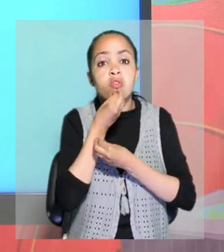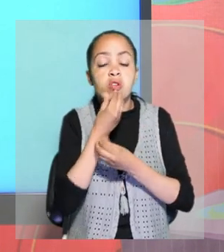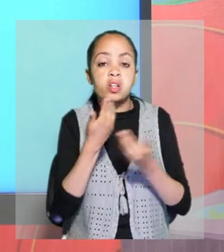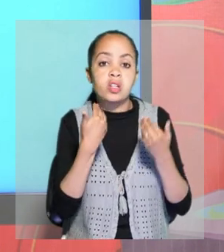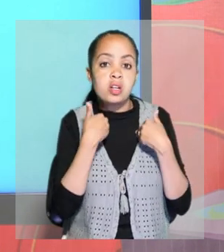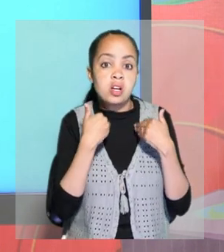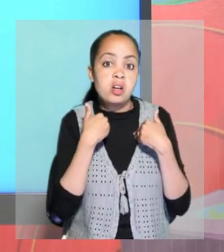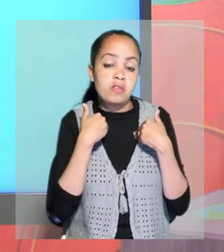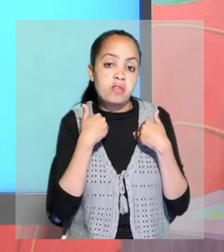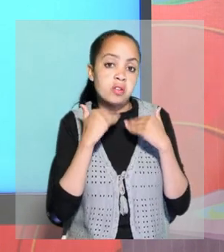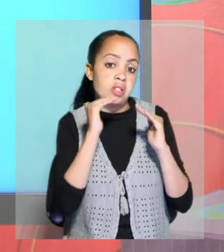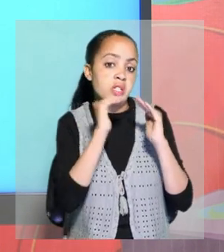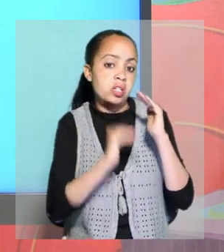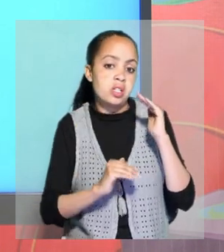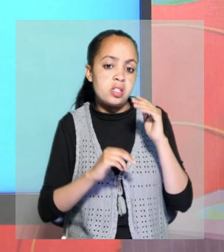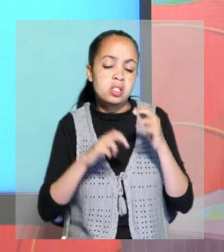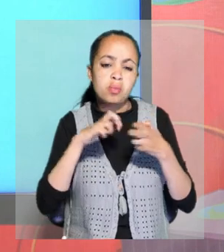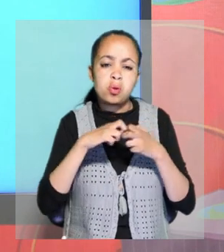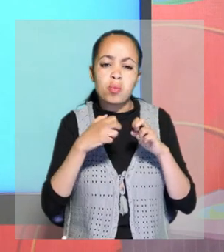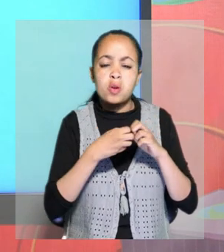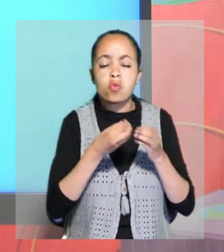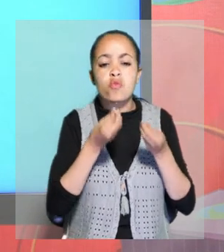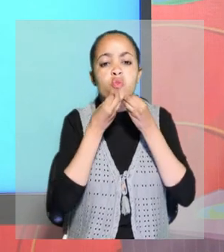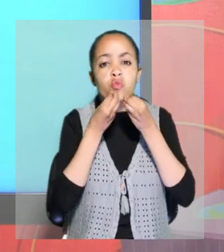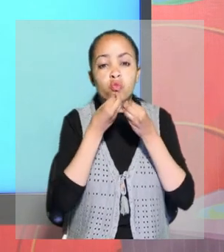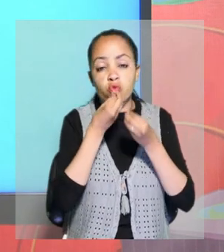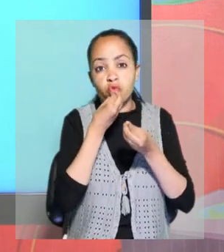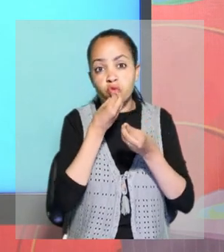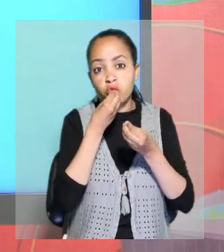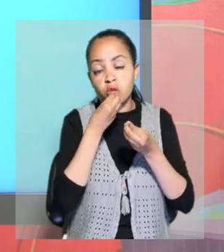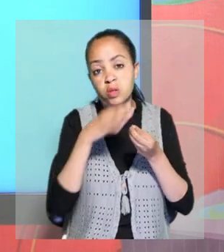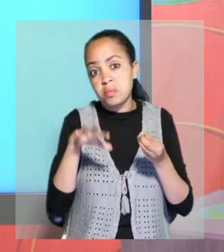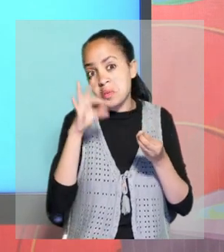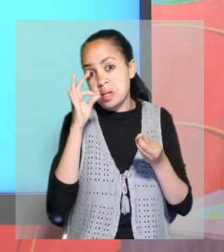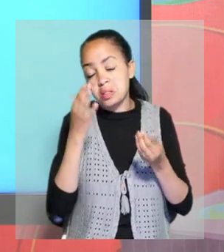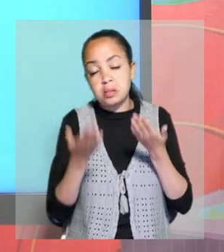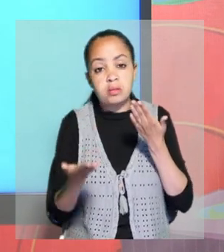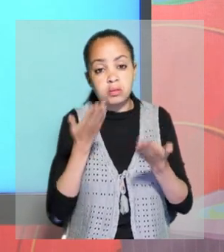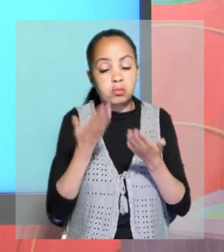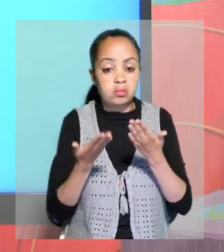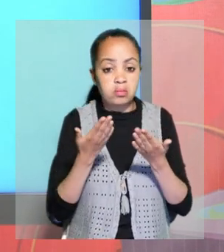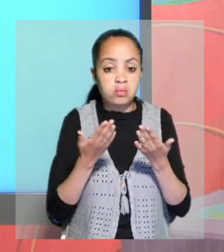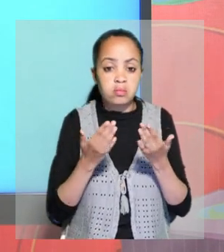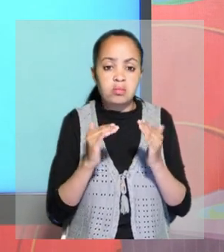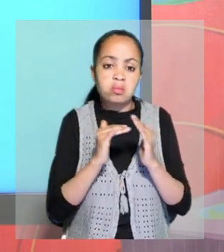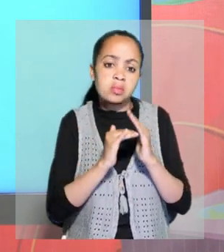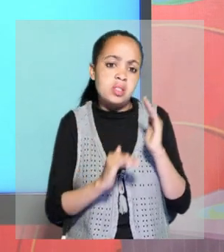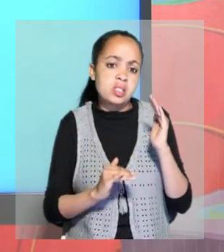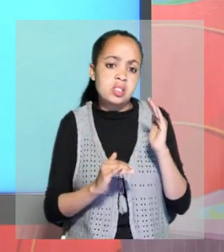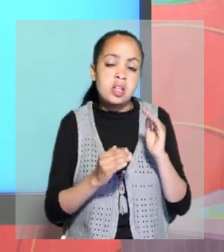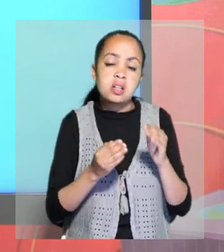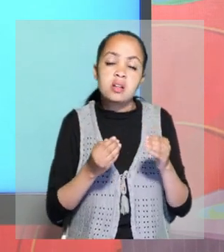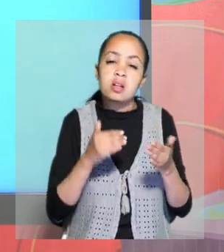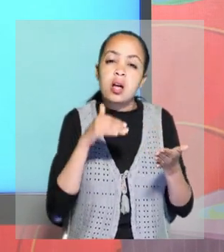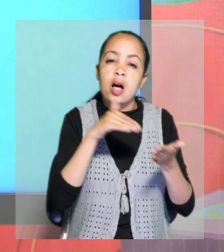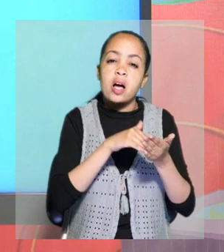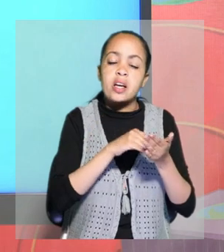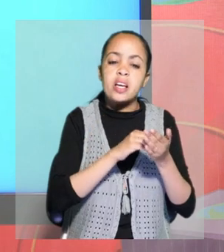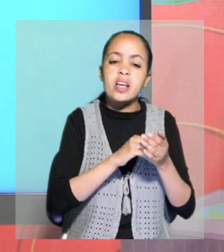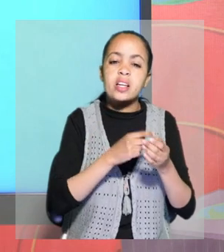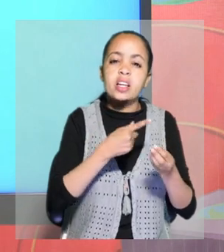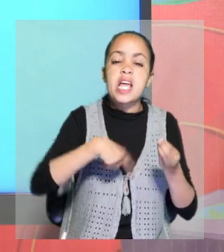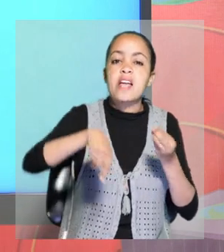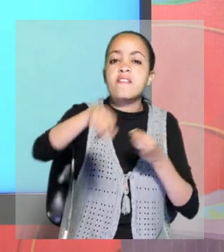supply. The problem of food supply may be encountered here. And again, vulnerable to